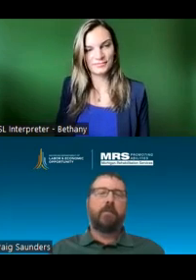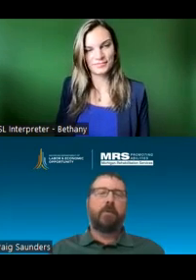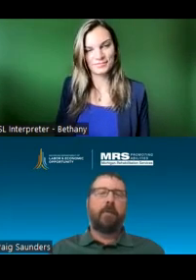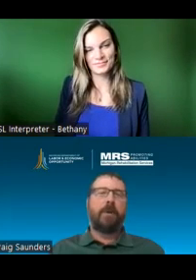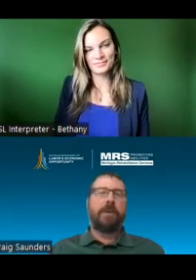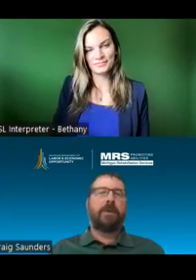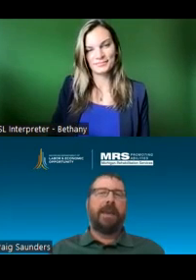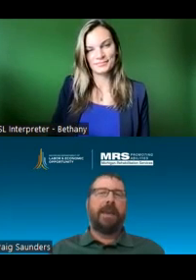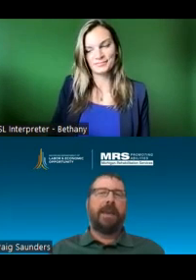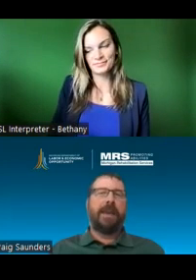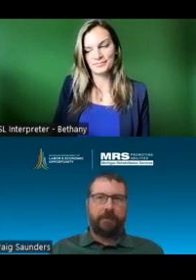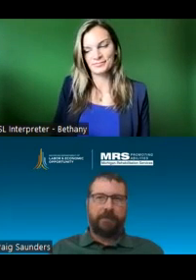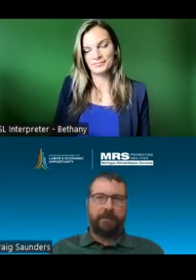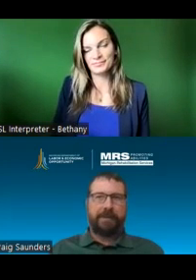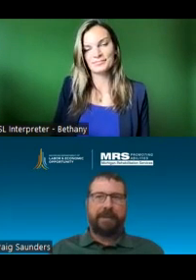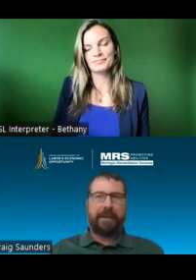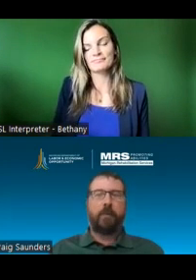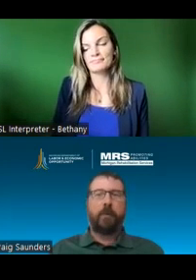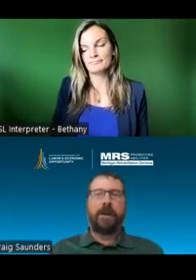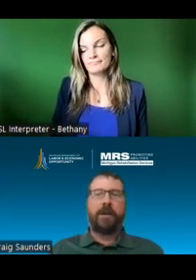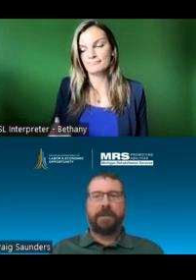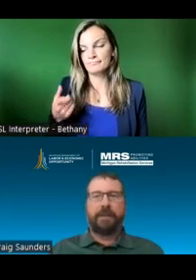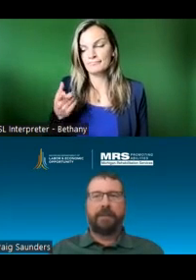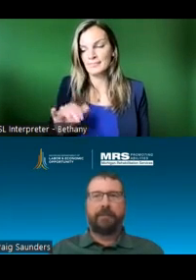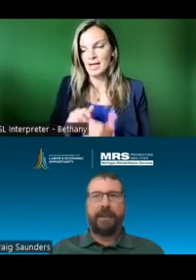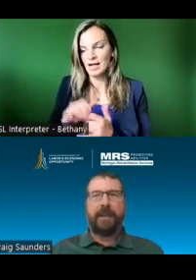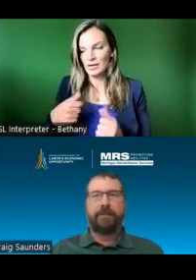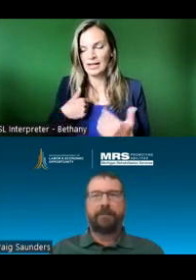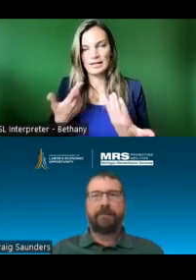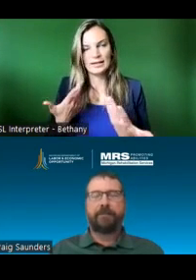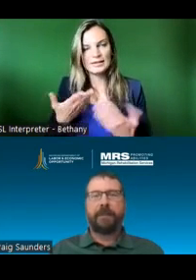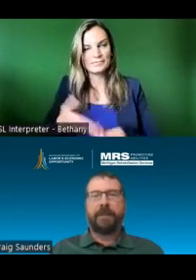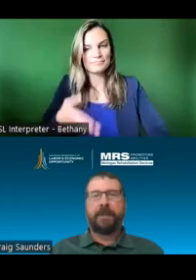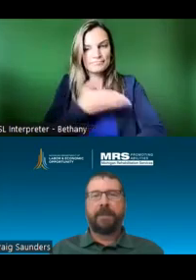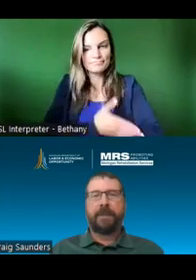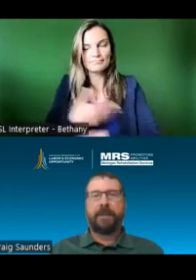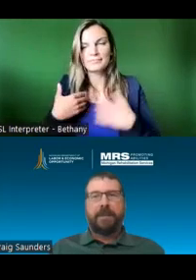Let's talk more about what you can do to maintain a more healthy lifestyle.